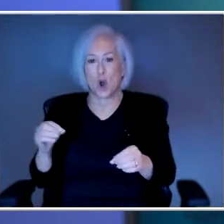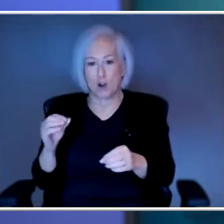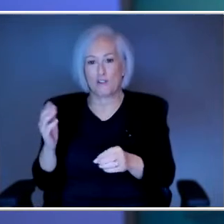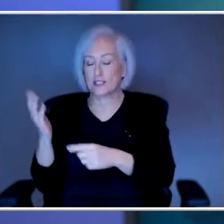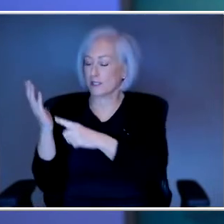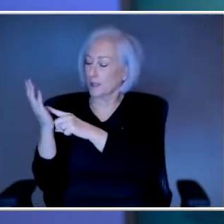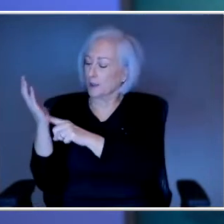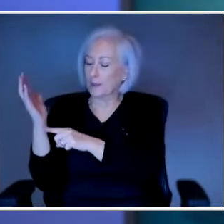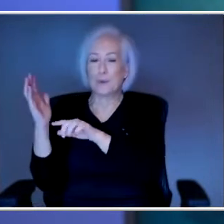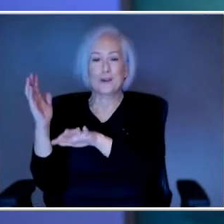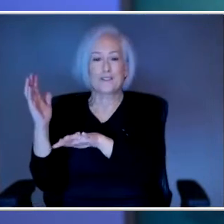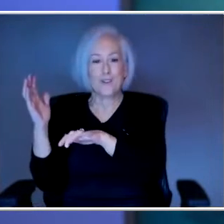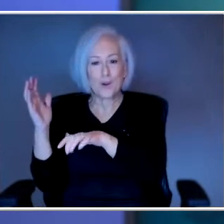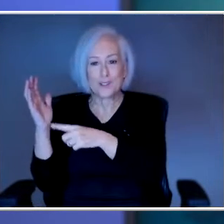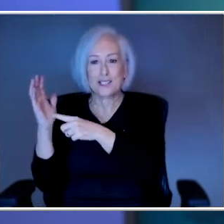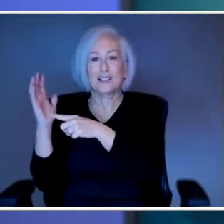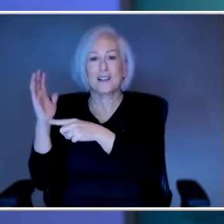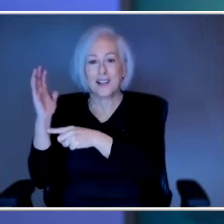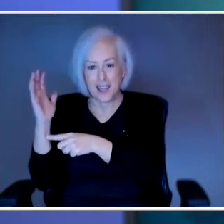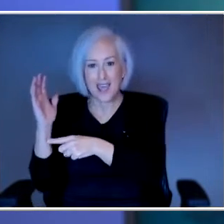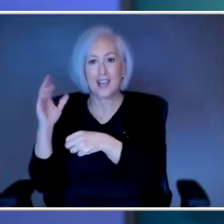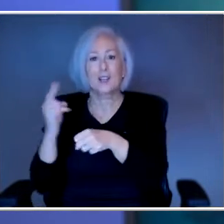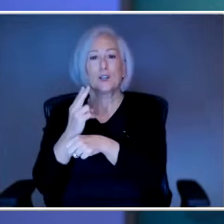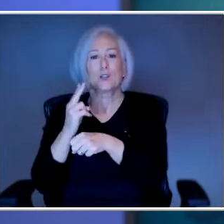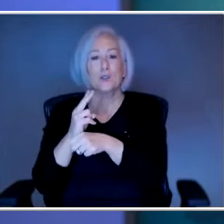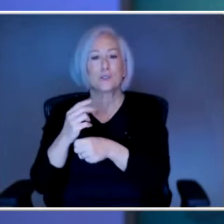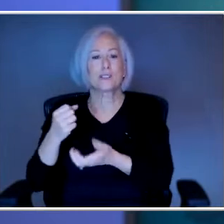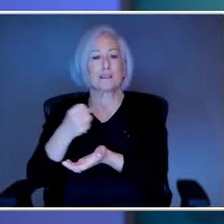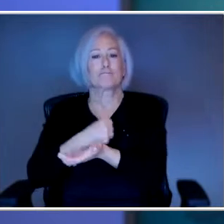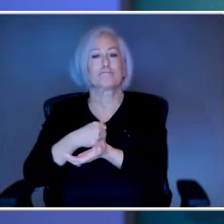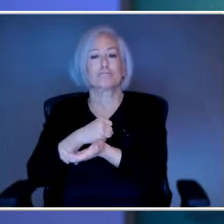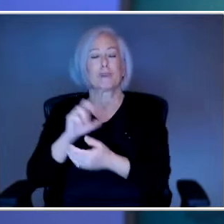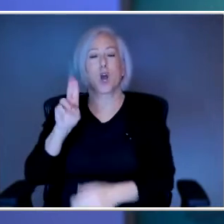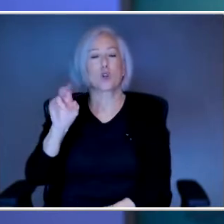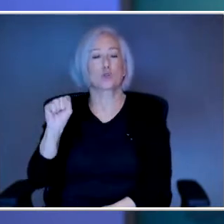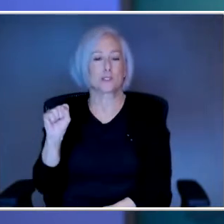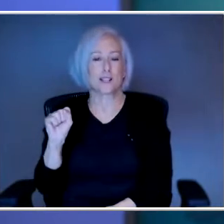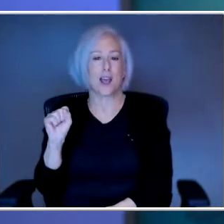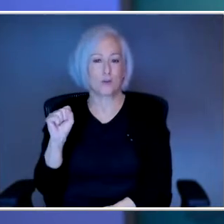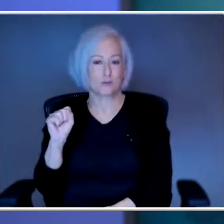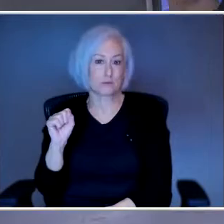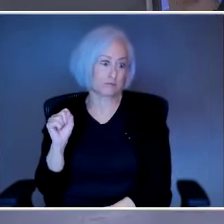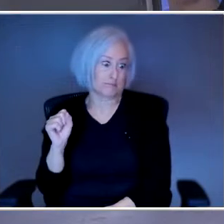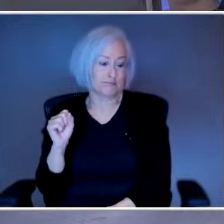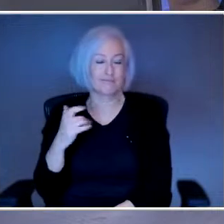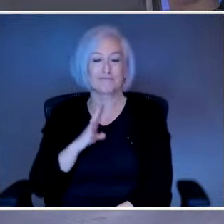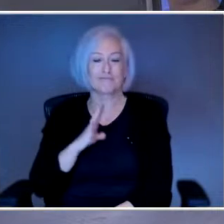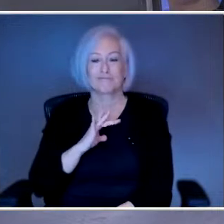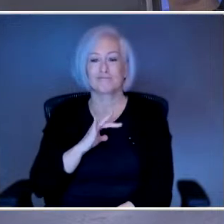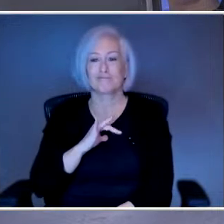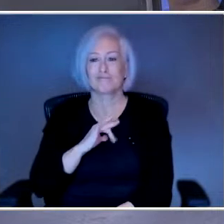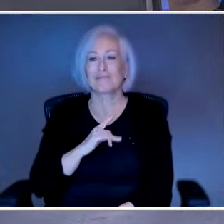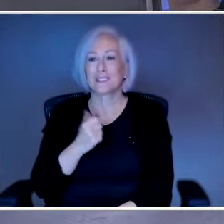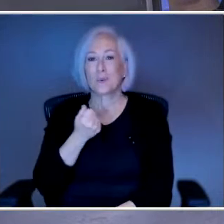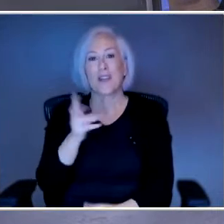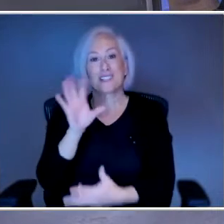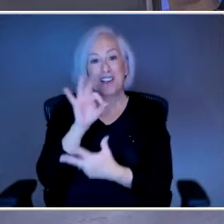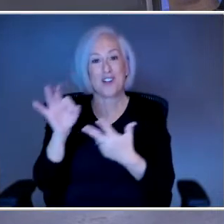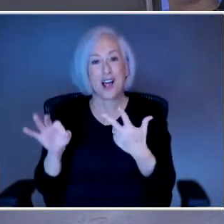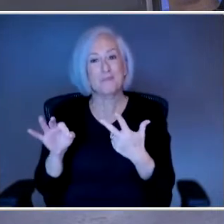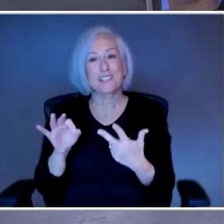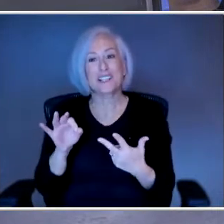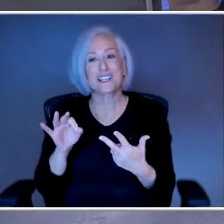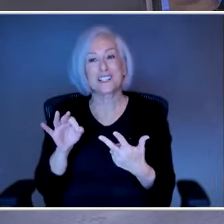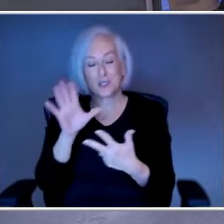even be done bilaterally using this ultrasound that is becoming available to patients. Several different options out there to choose from and to talk with your